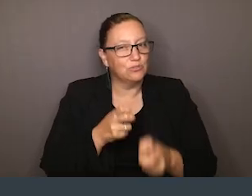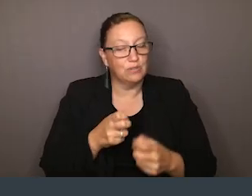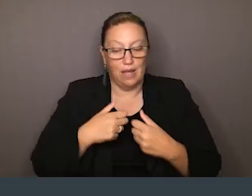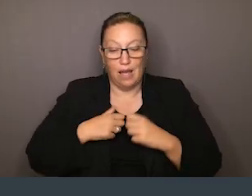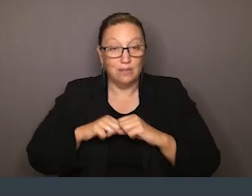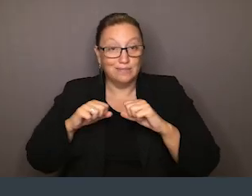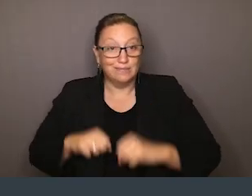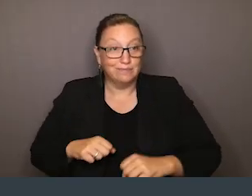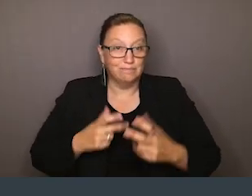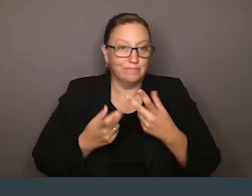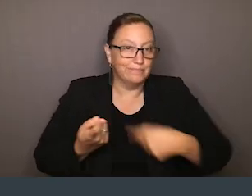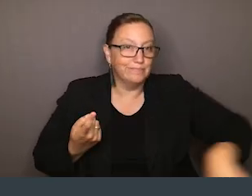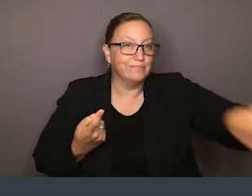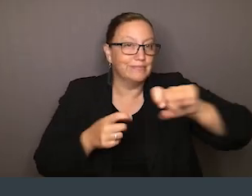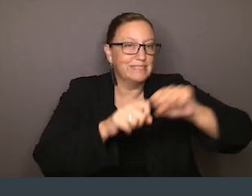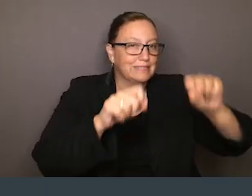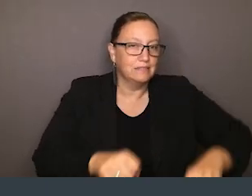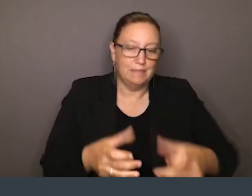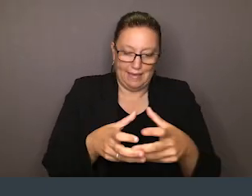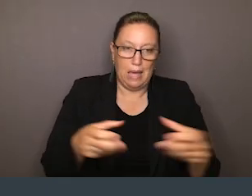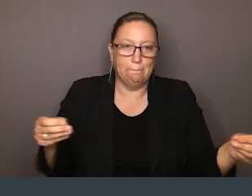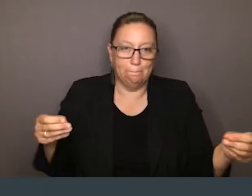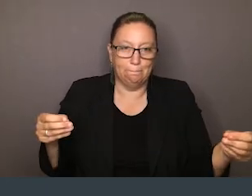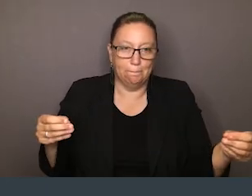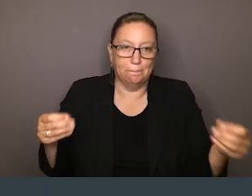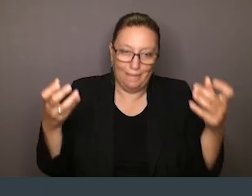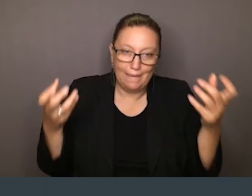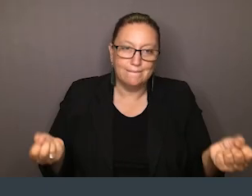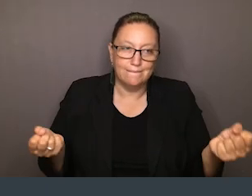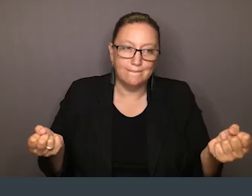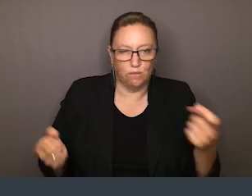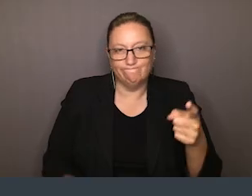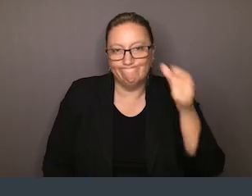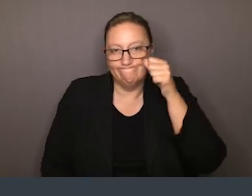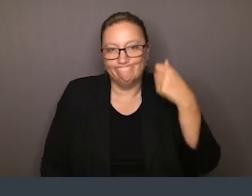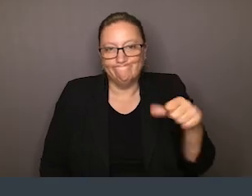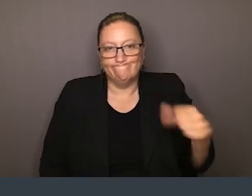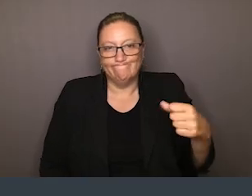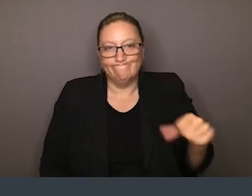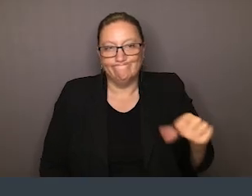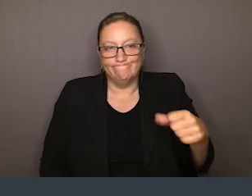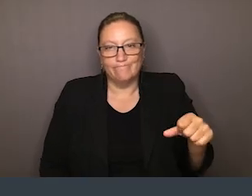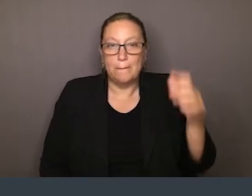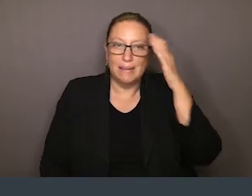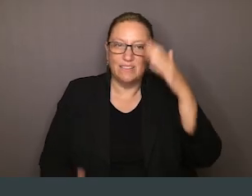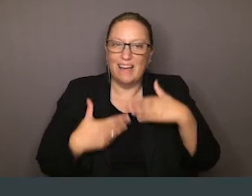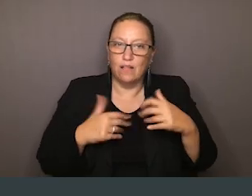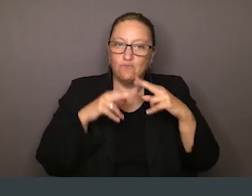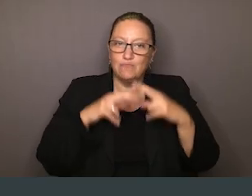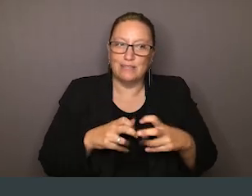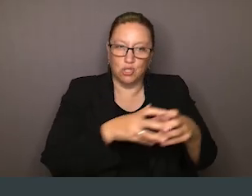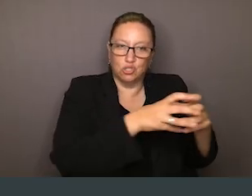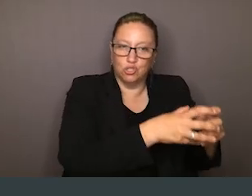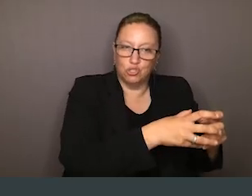our systems, and I think this may be familiar to many people listening today. Mental health research